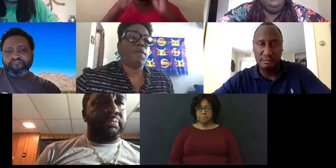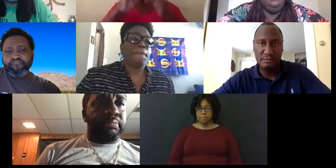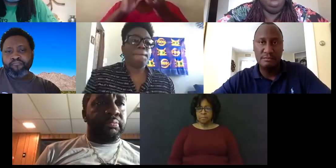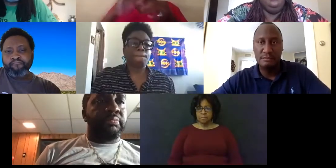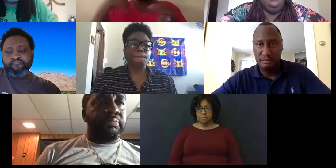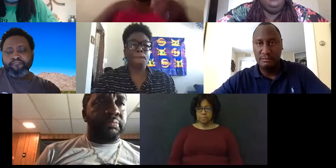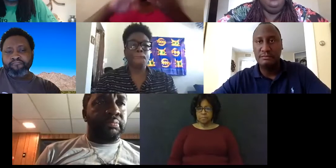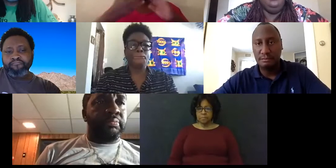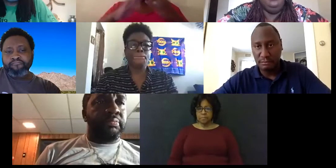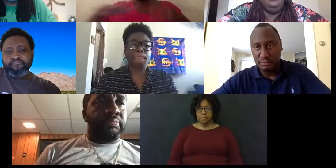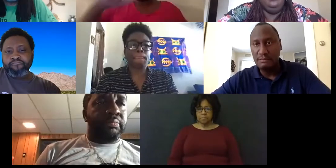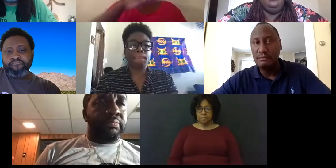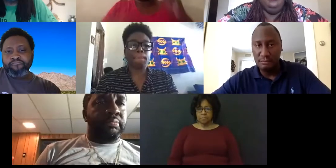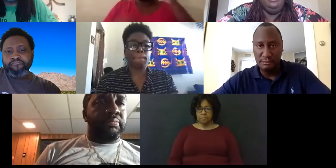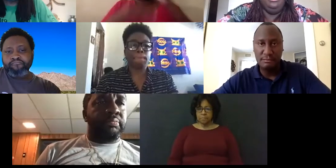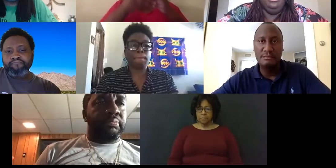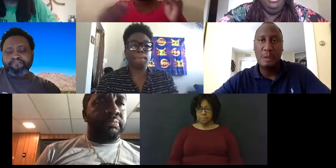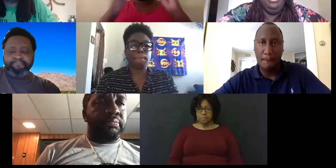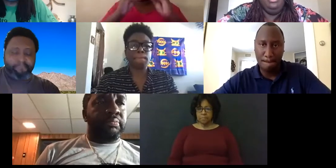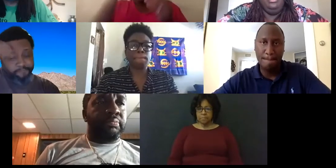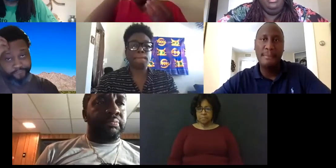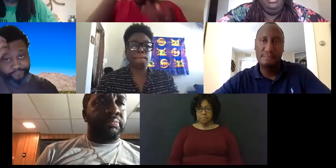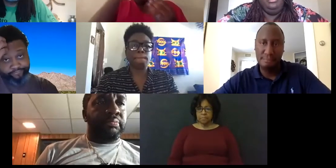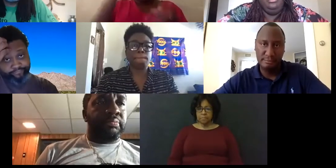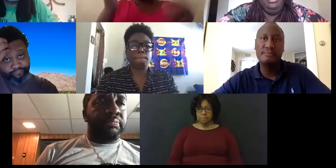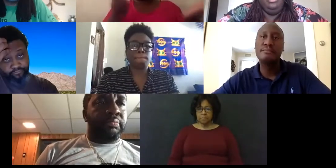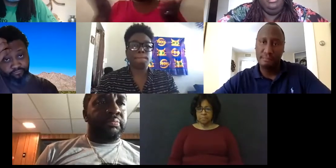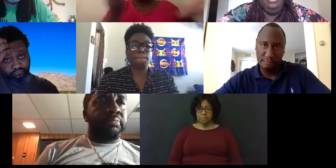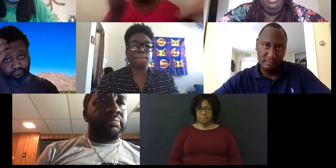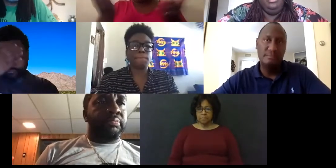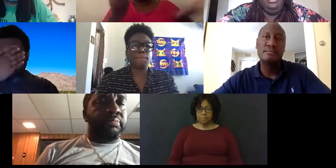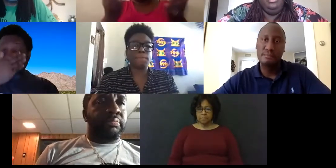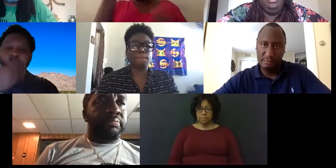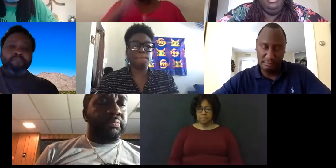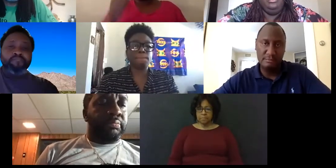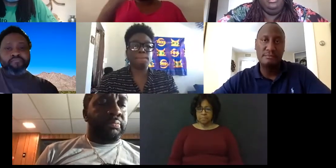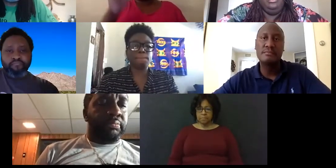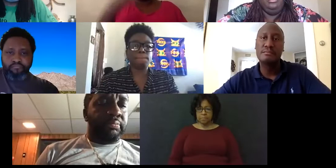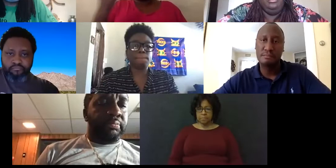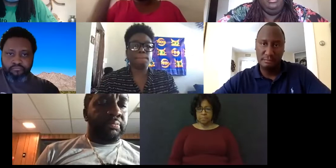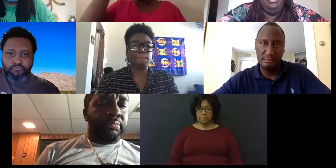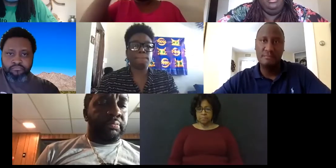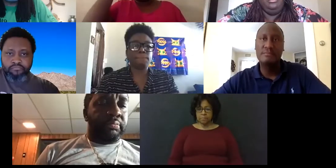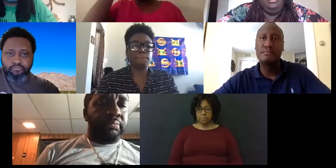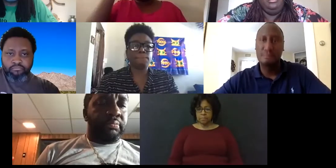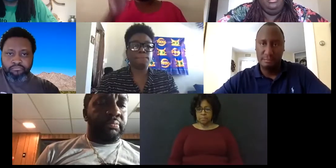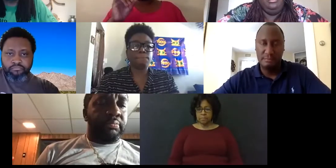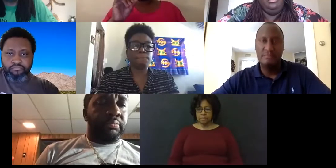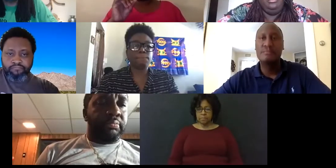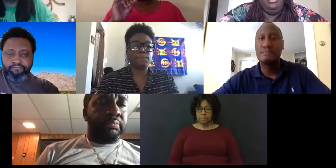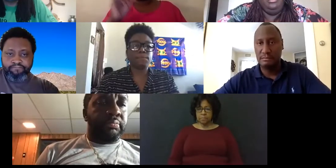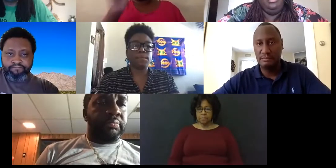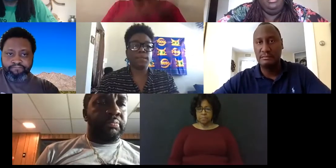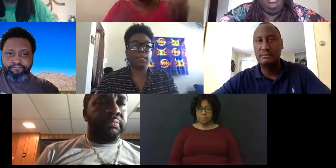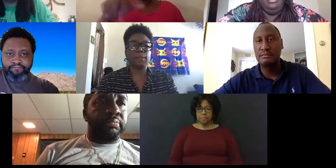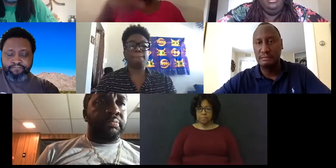communities and add more information and services to it. Do anybody else think what else